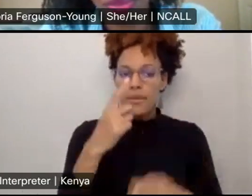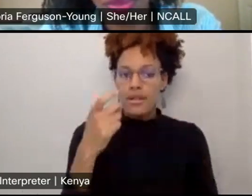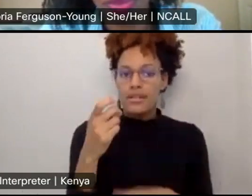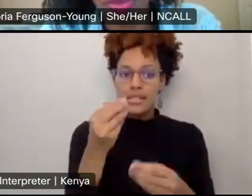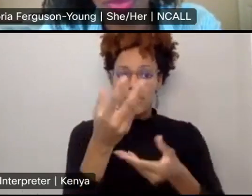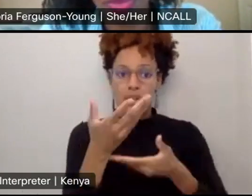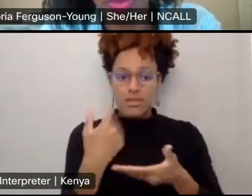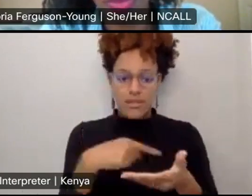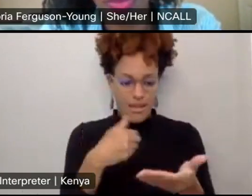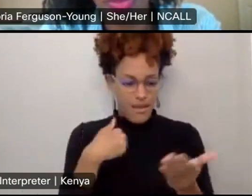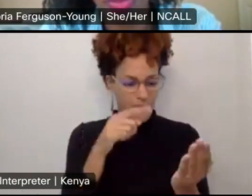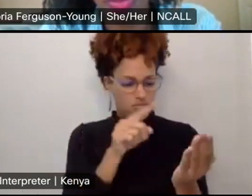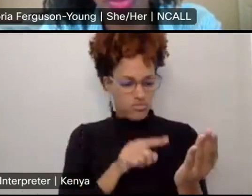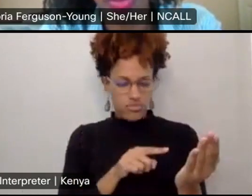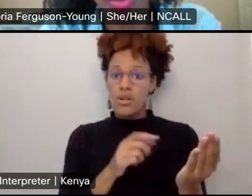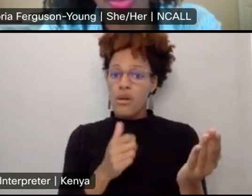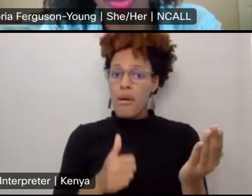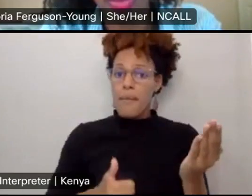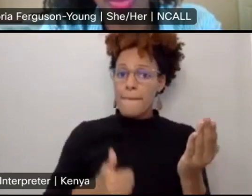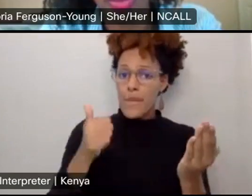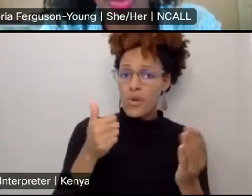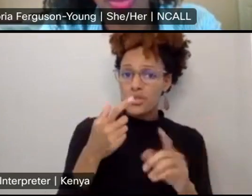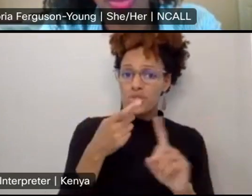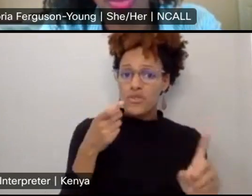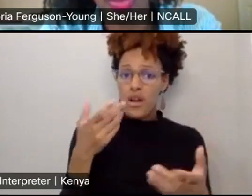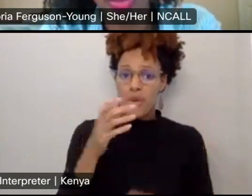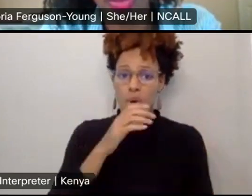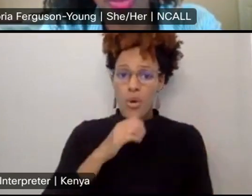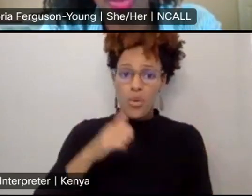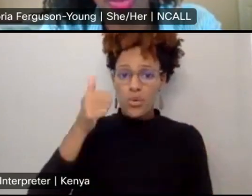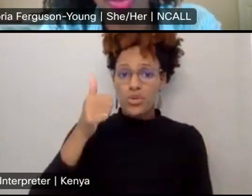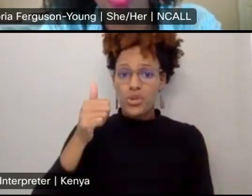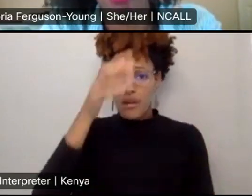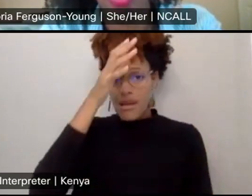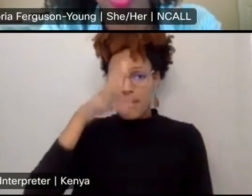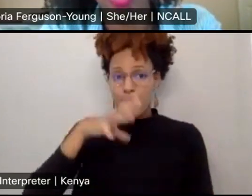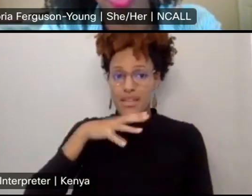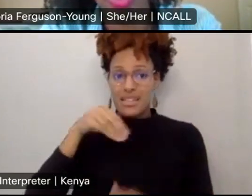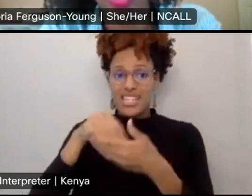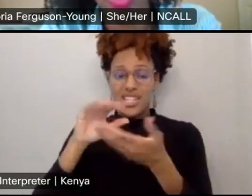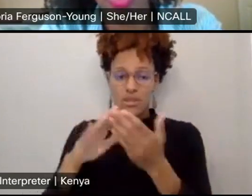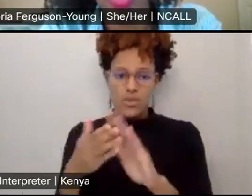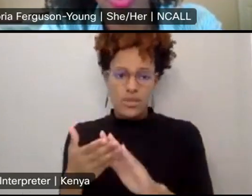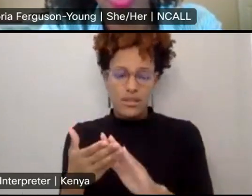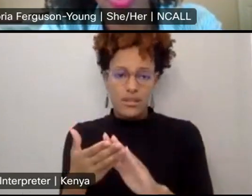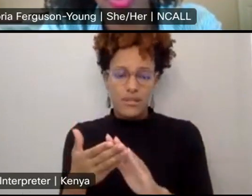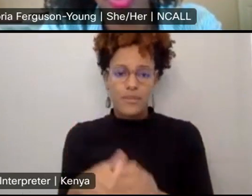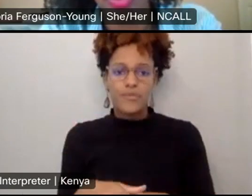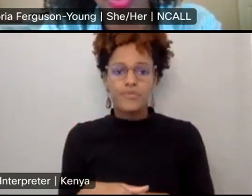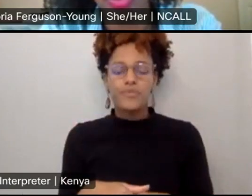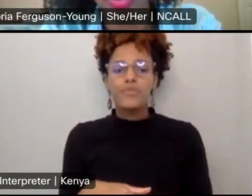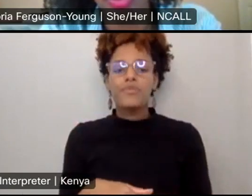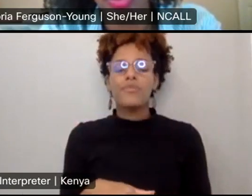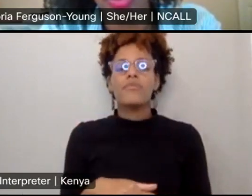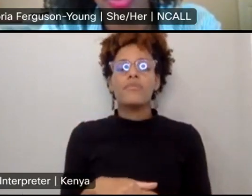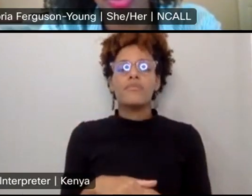had, a lot of it came from the older males within our community. Um, and then